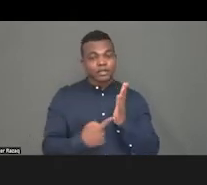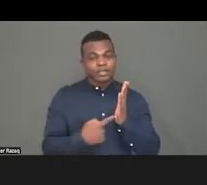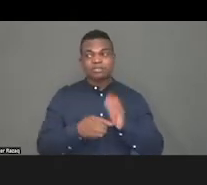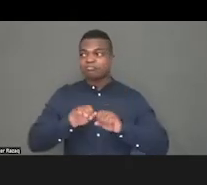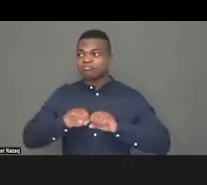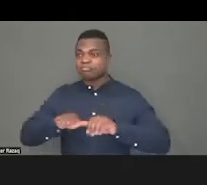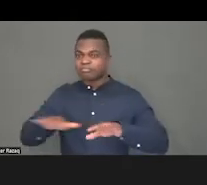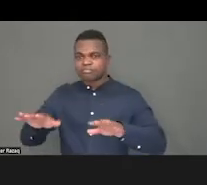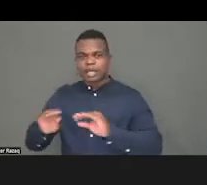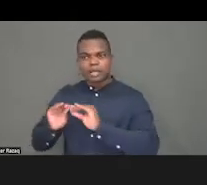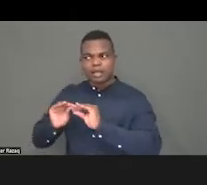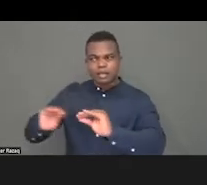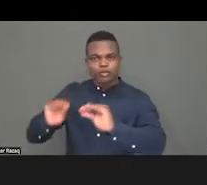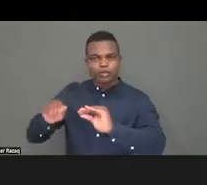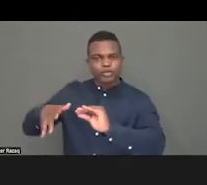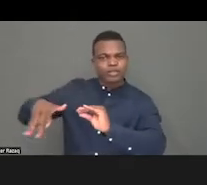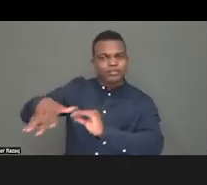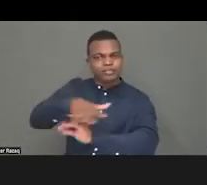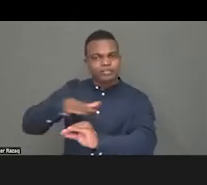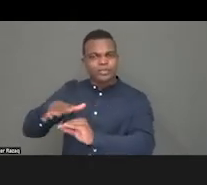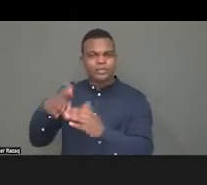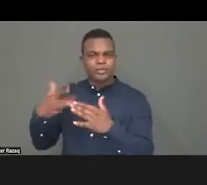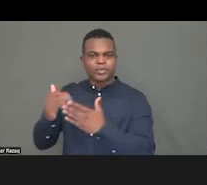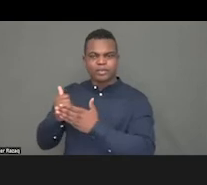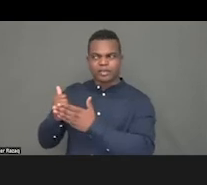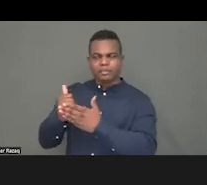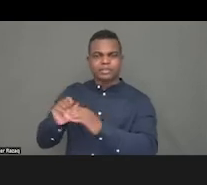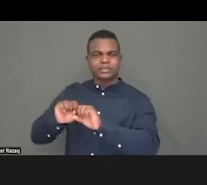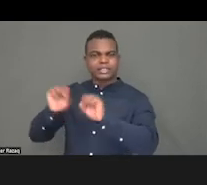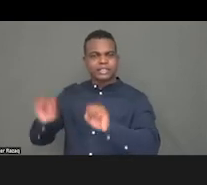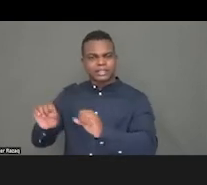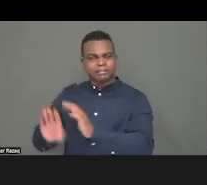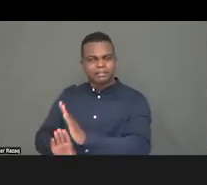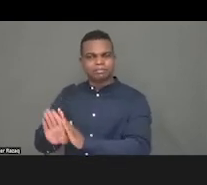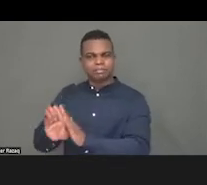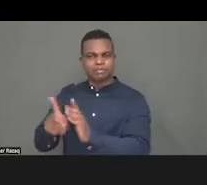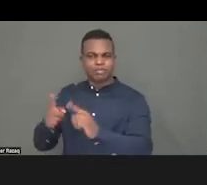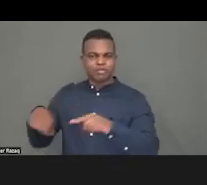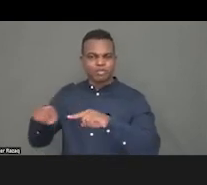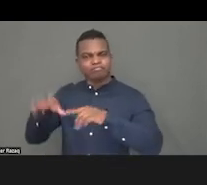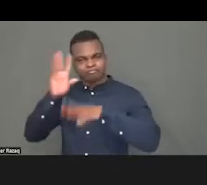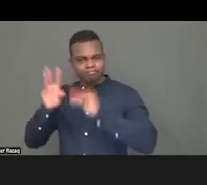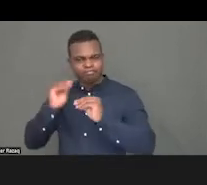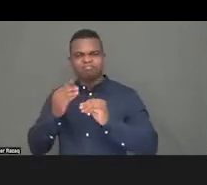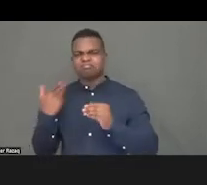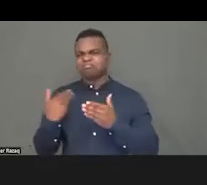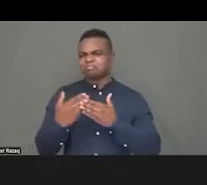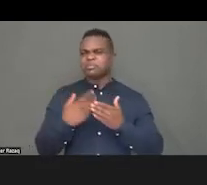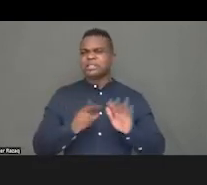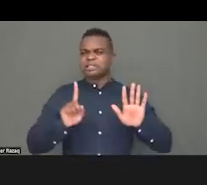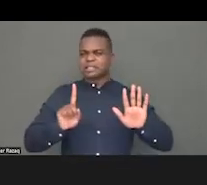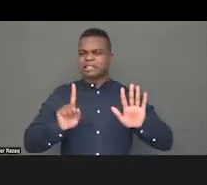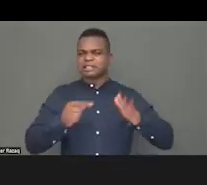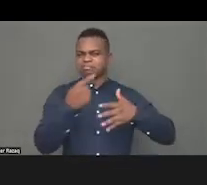not less human engagement when we use technology in development. Currently, teachers, parents, and other educational